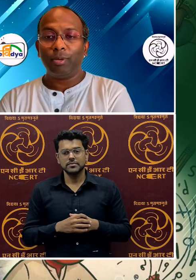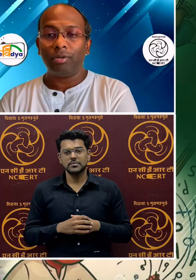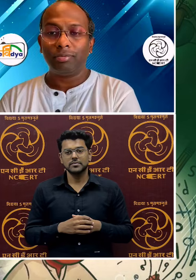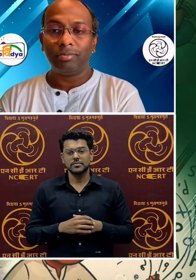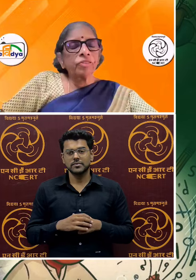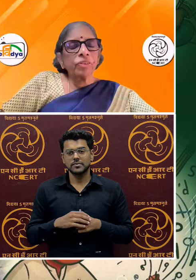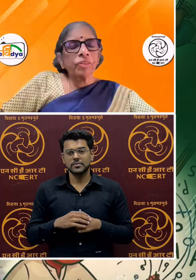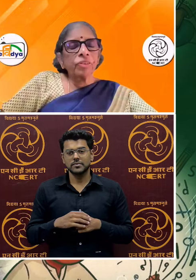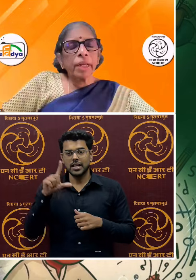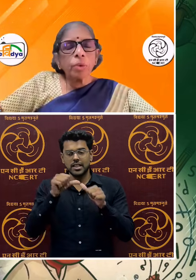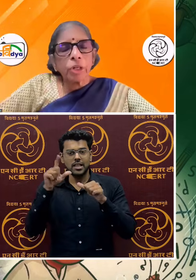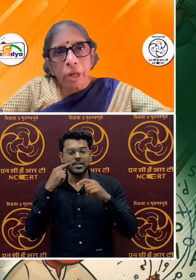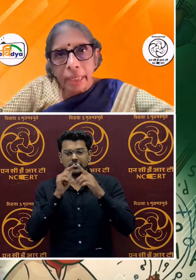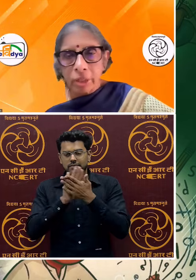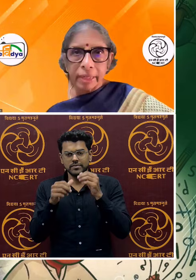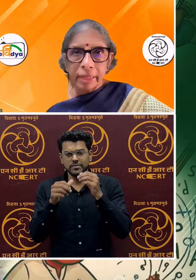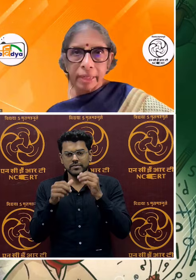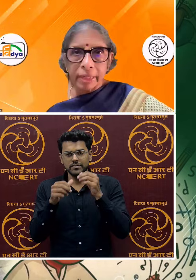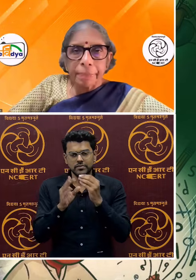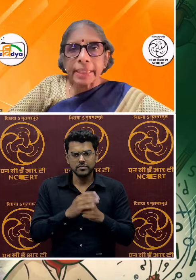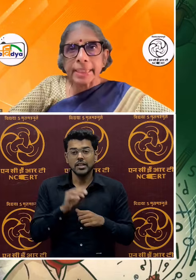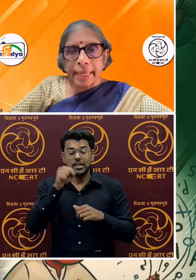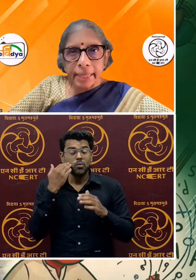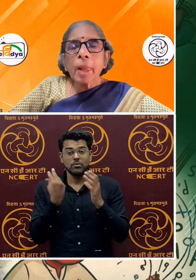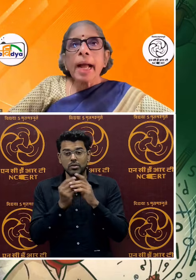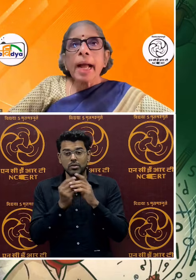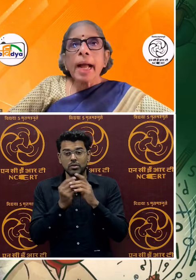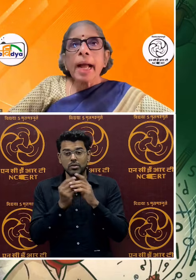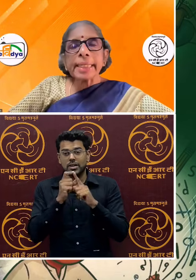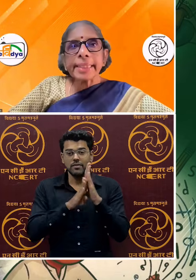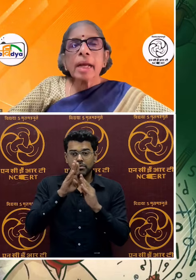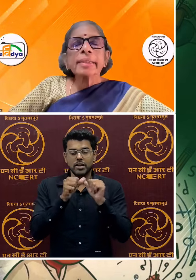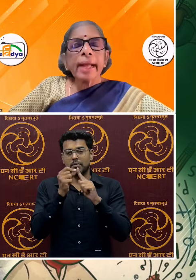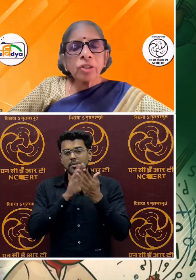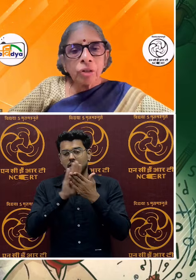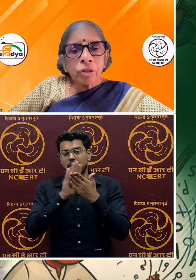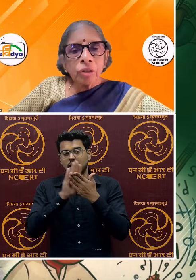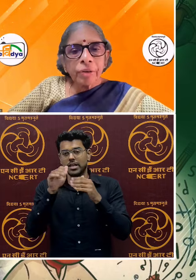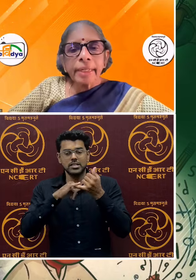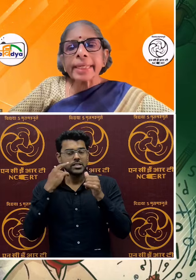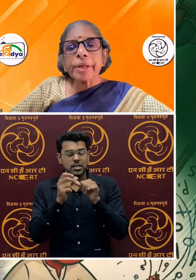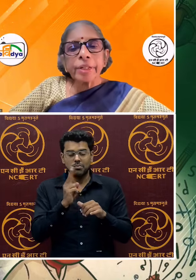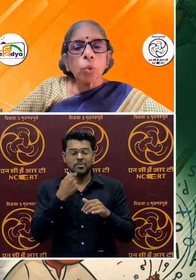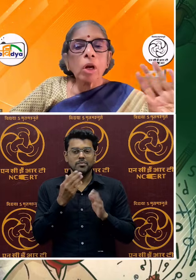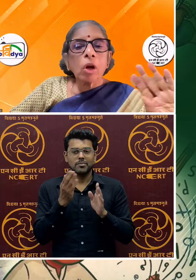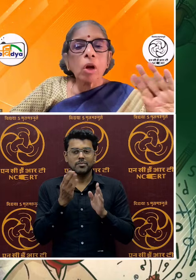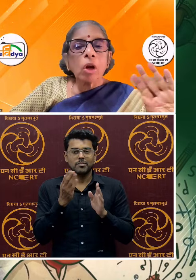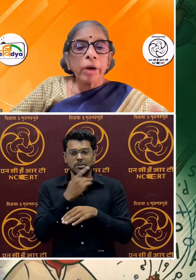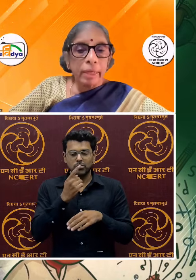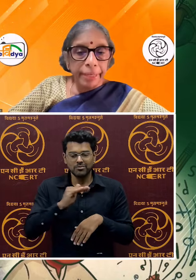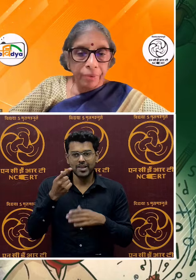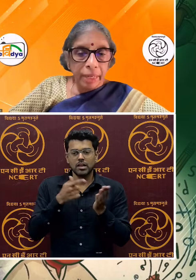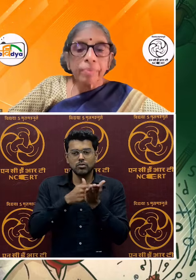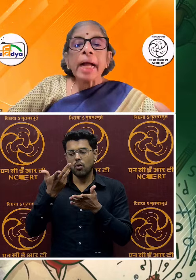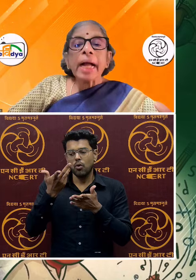ma'am, do you want to? Yes, when you're talking about developmental dyslexia, as I said, there are children, it can be in the rural